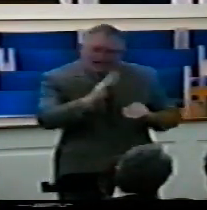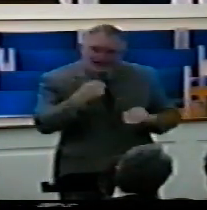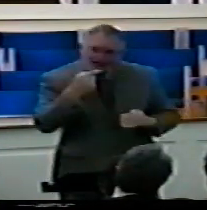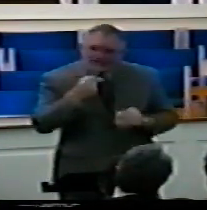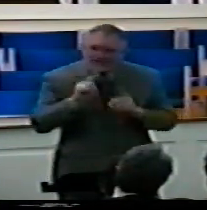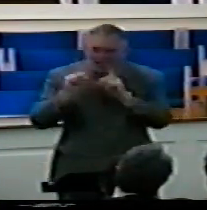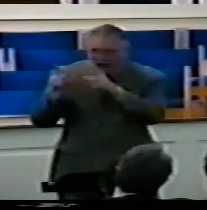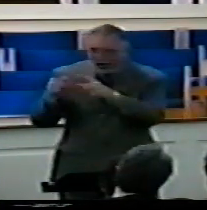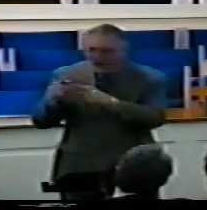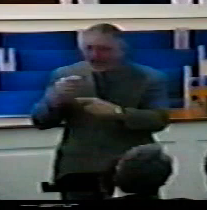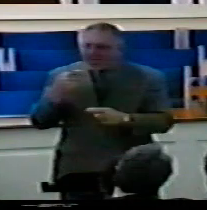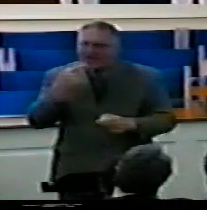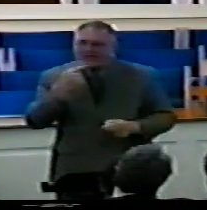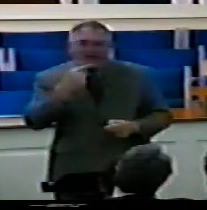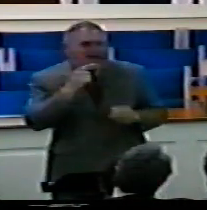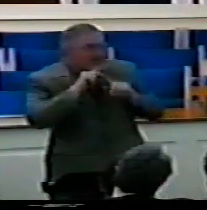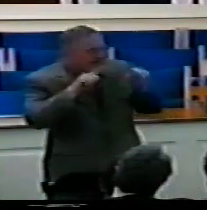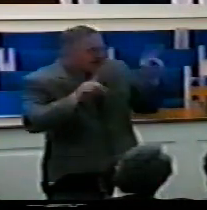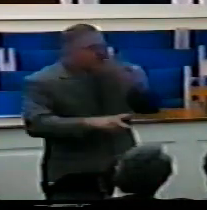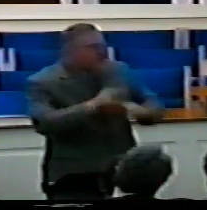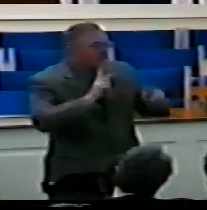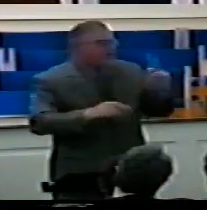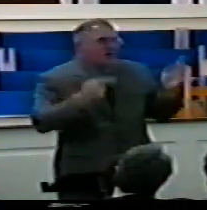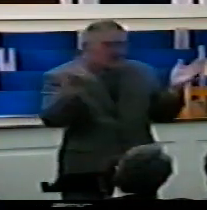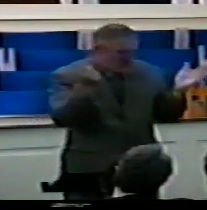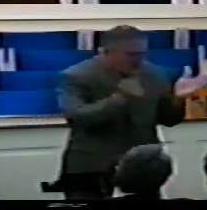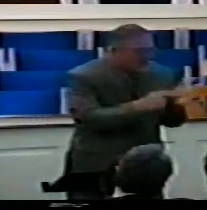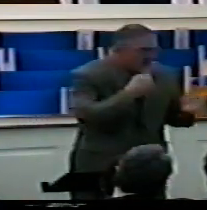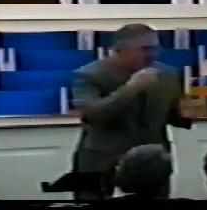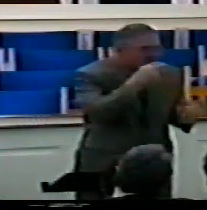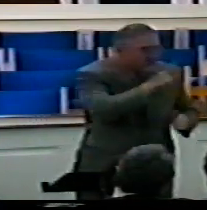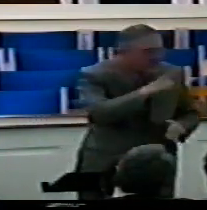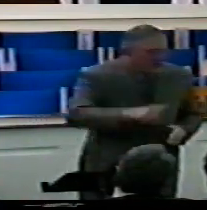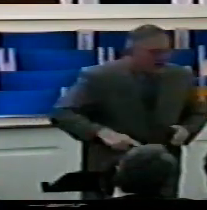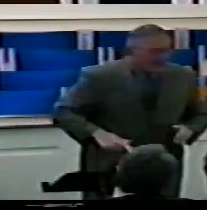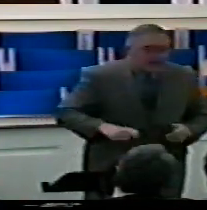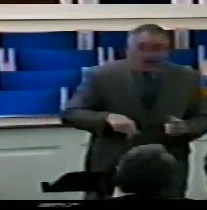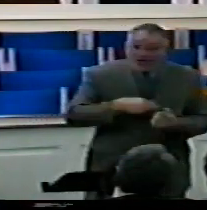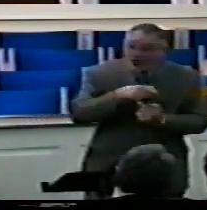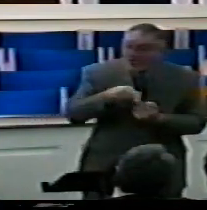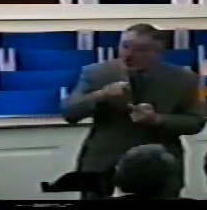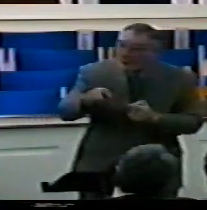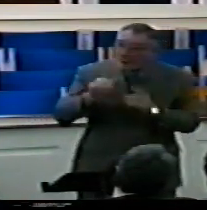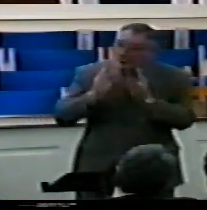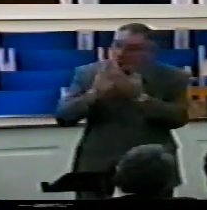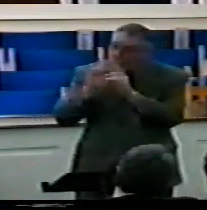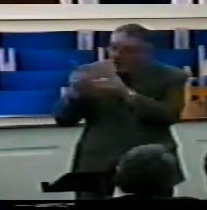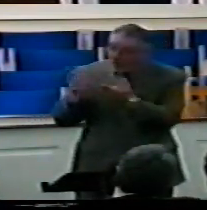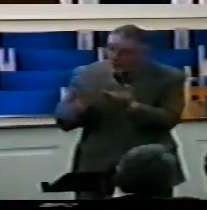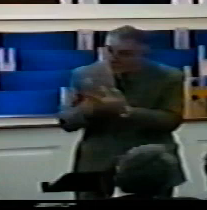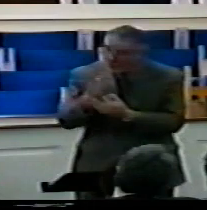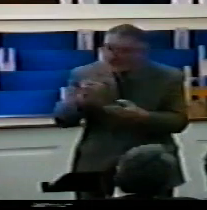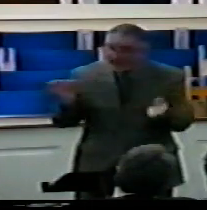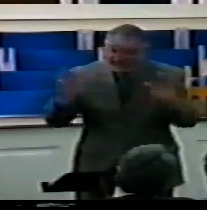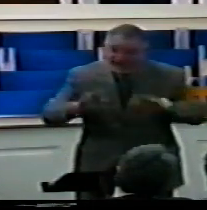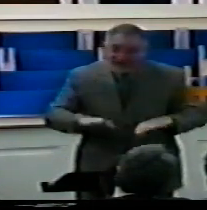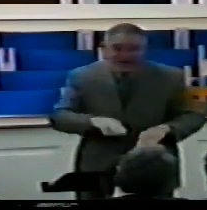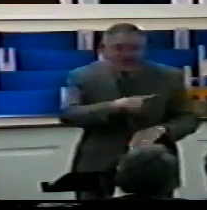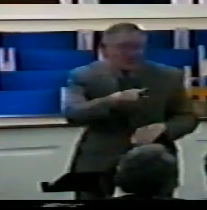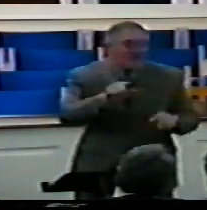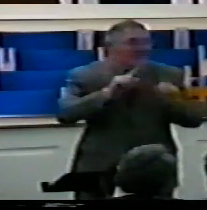them, thus saith the Lord God. When you go through the valley, you get out the other side, you can look back and you say, thus saith the Lord